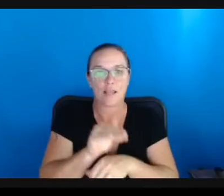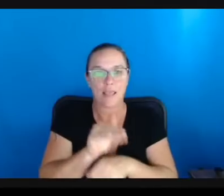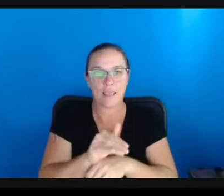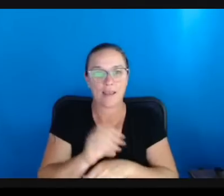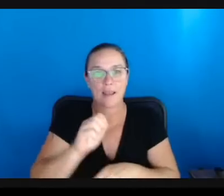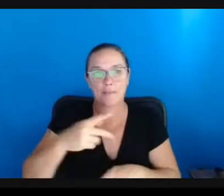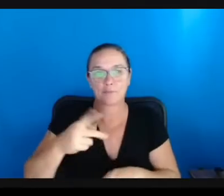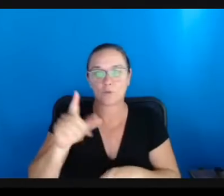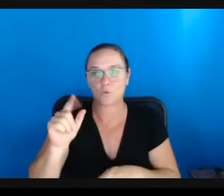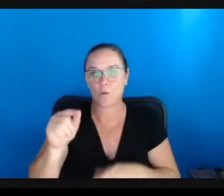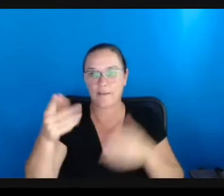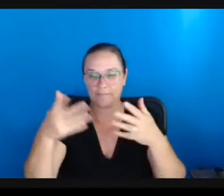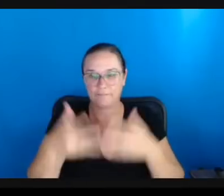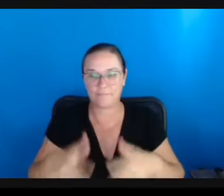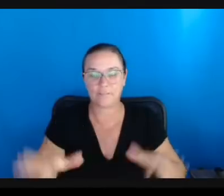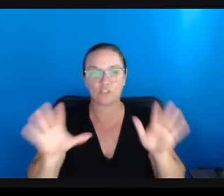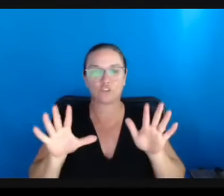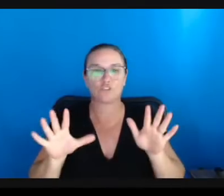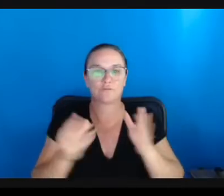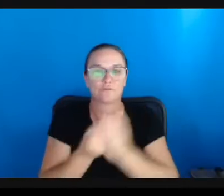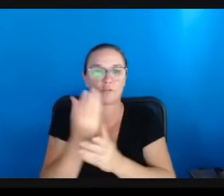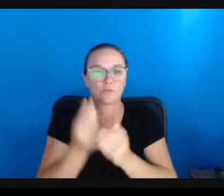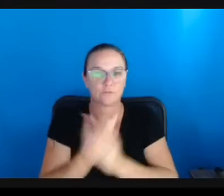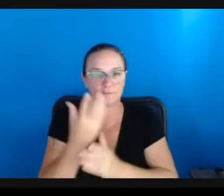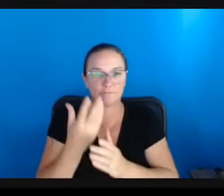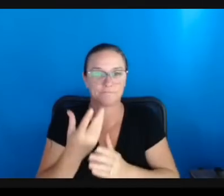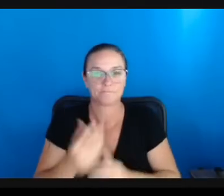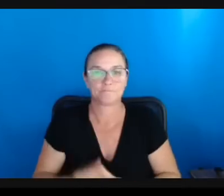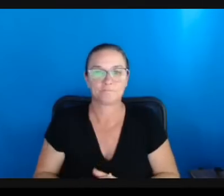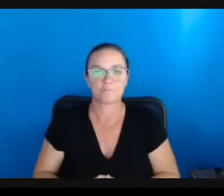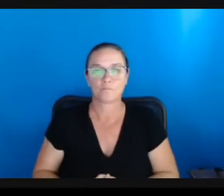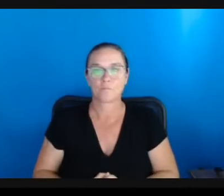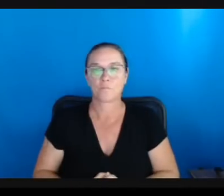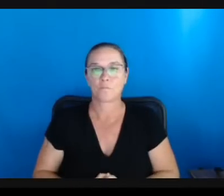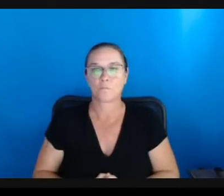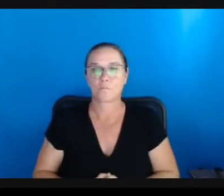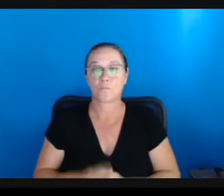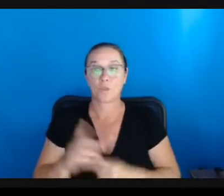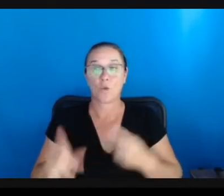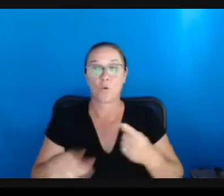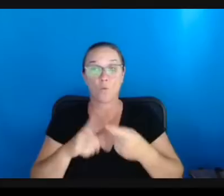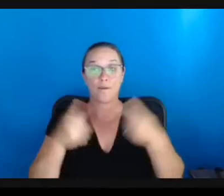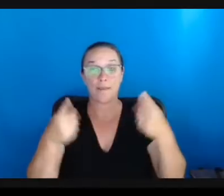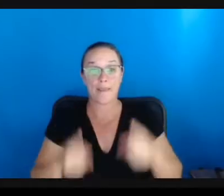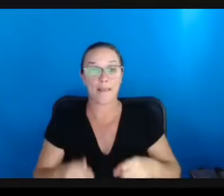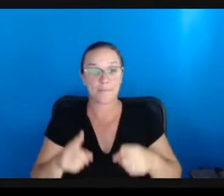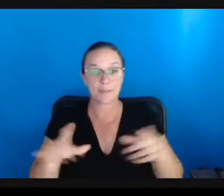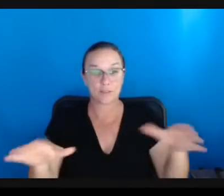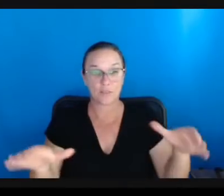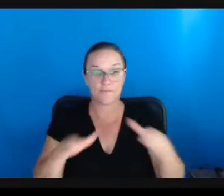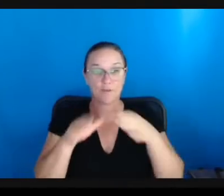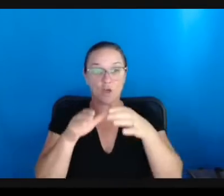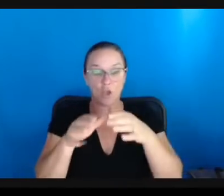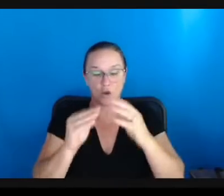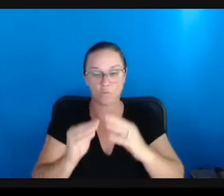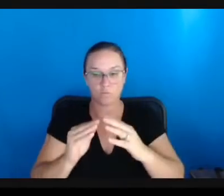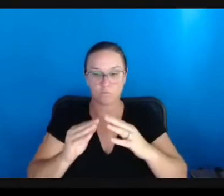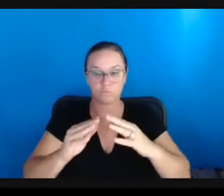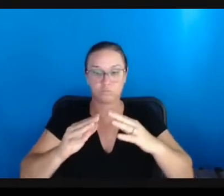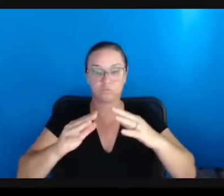20 ends its fountaining phase. And when this happens, the volcano starts to inflate